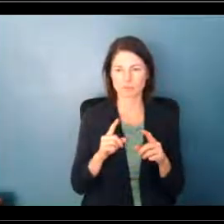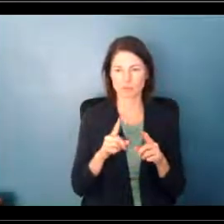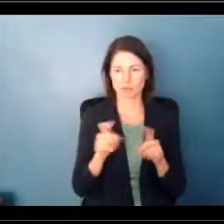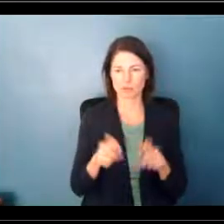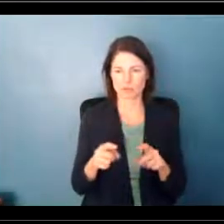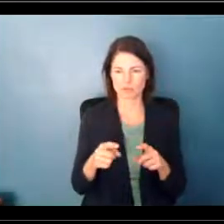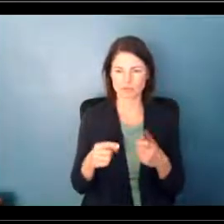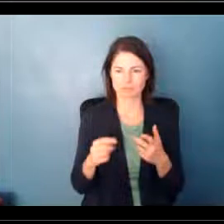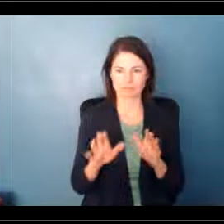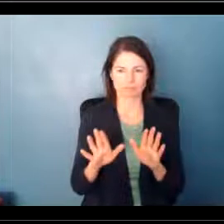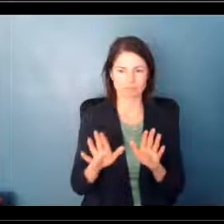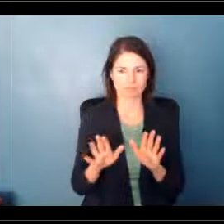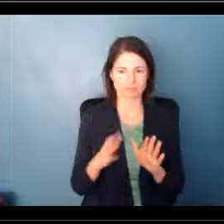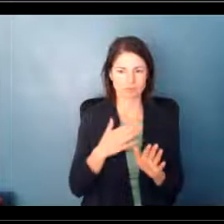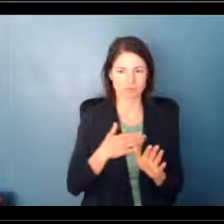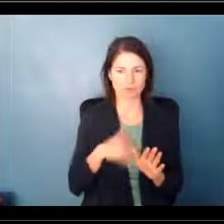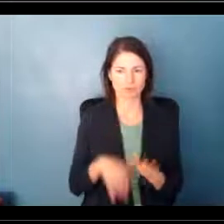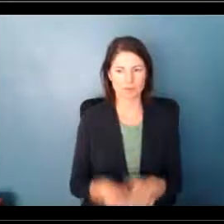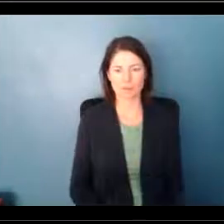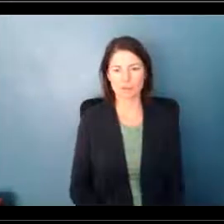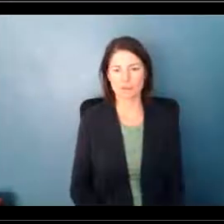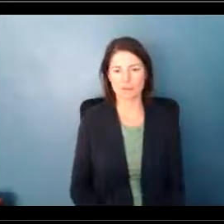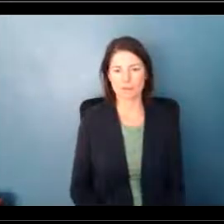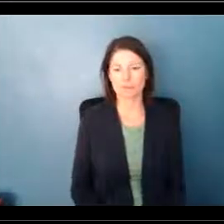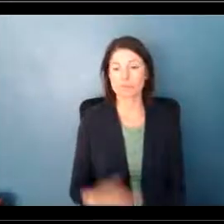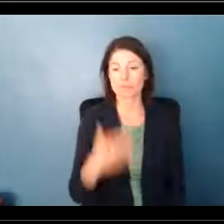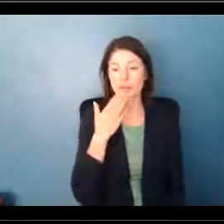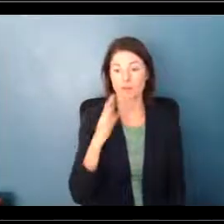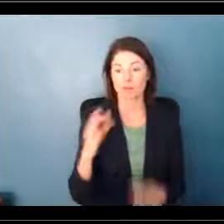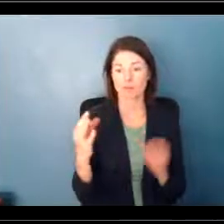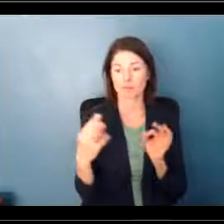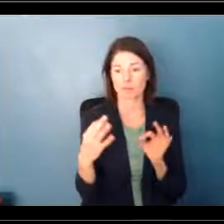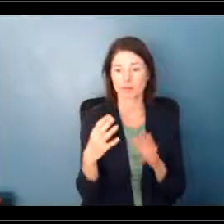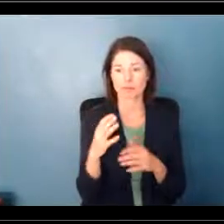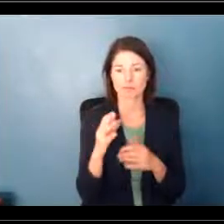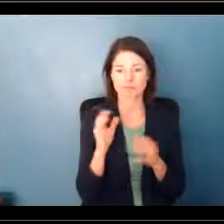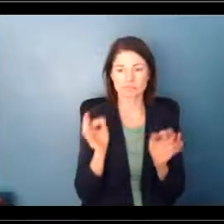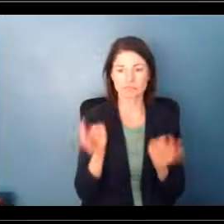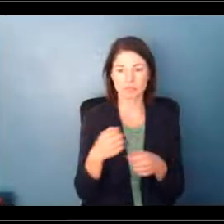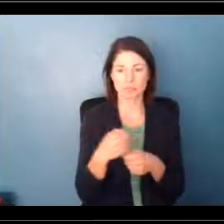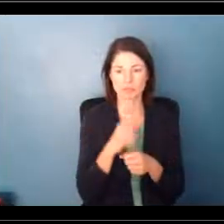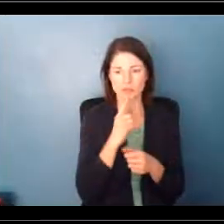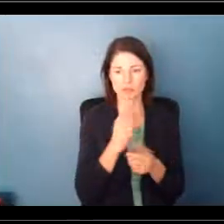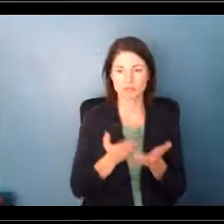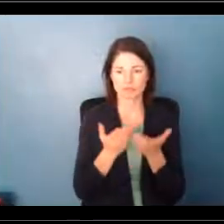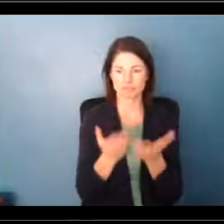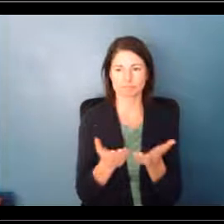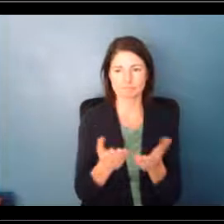again. Okay. Yeah, I appreciate that feedback, and we'll definitely make sure that we can fix that.